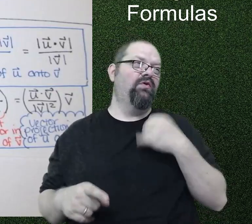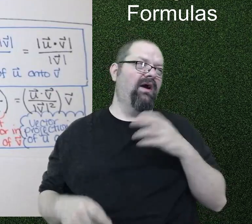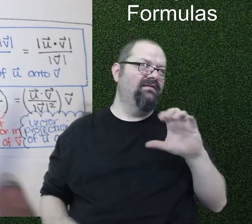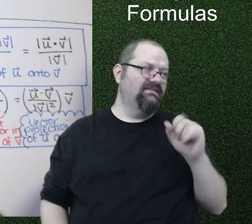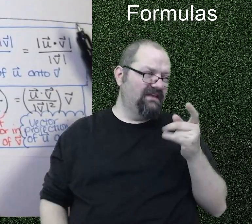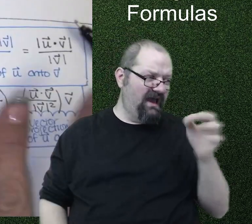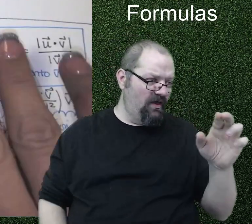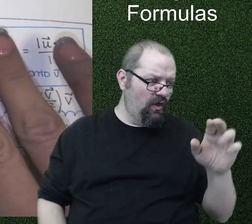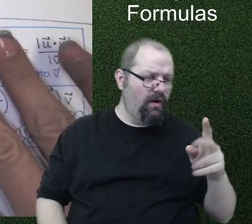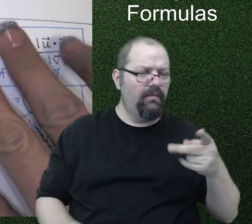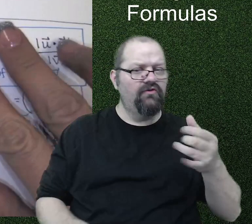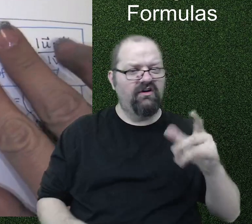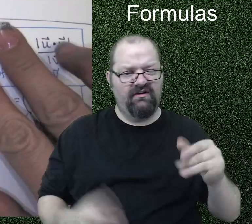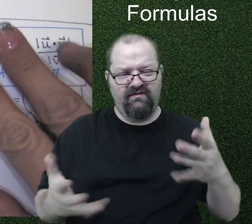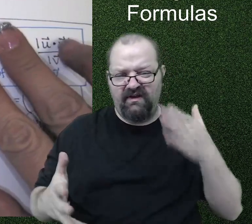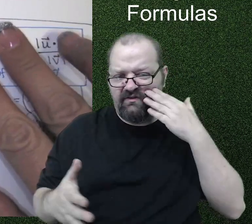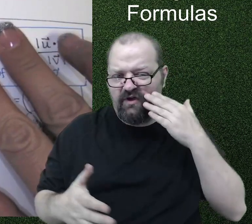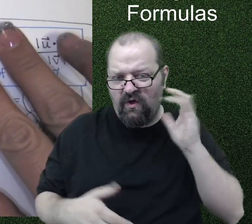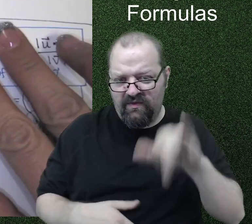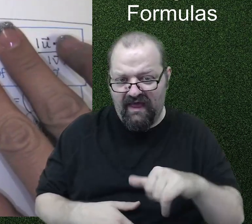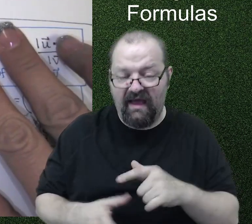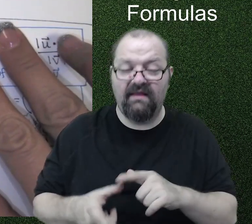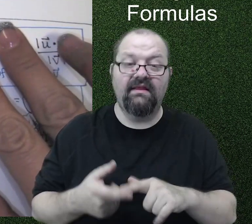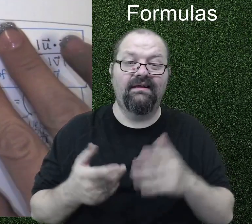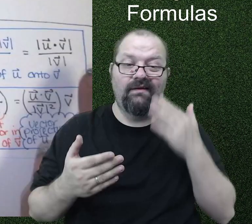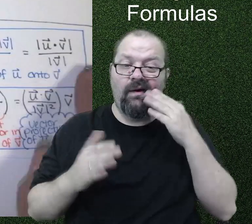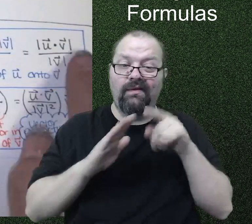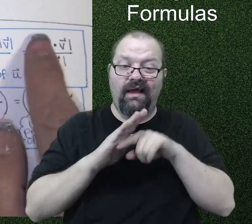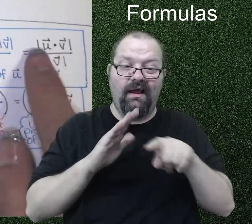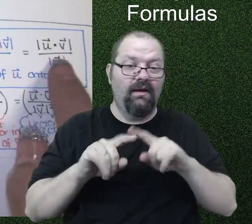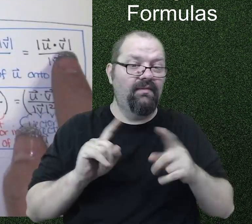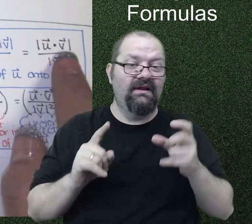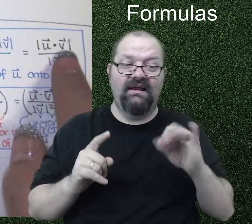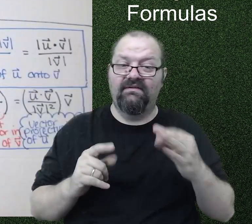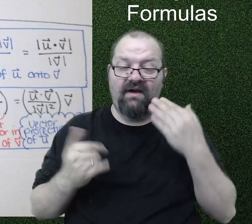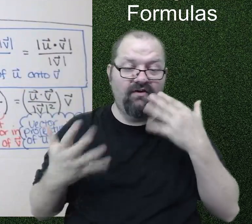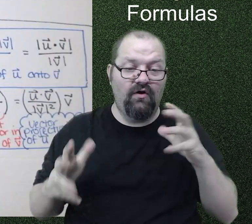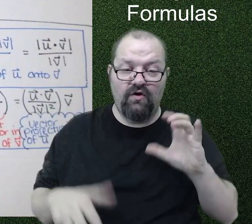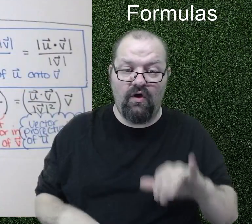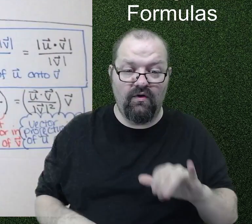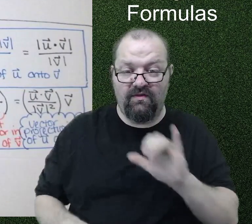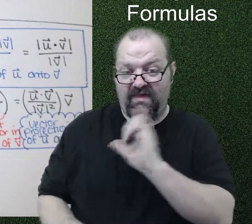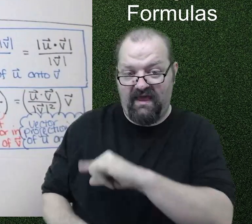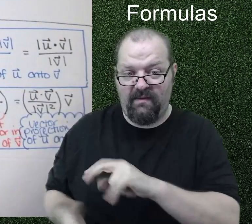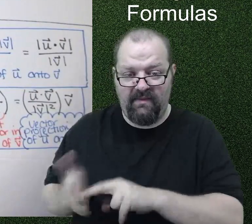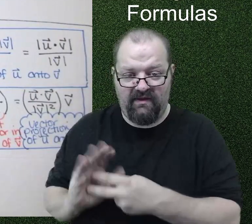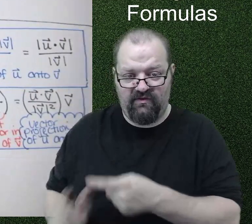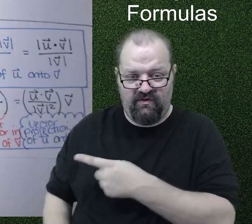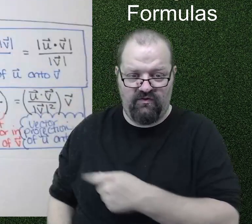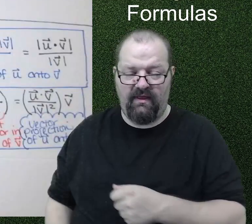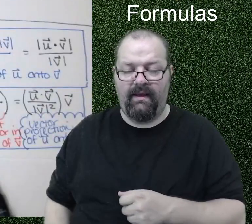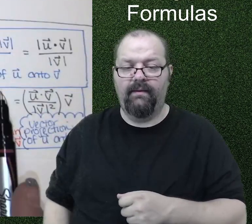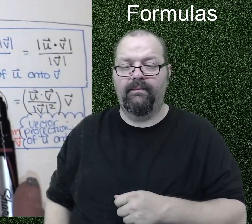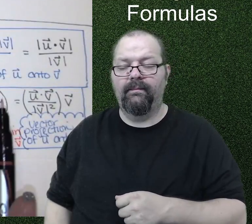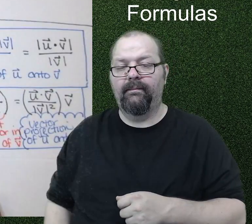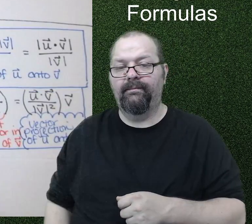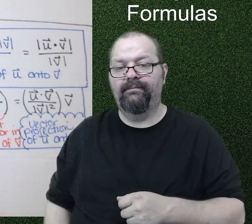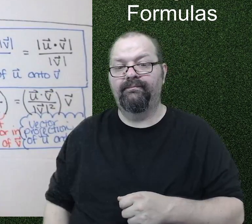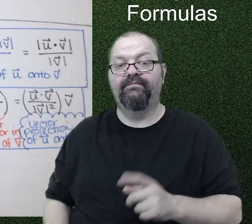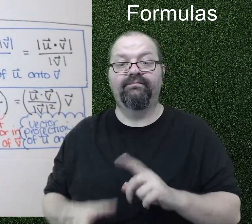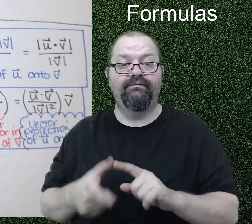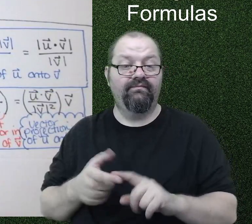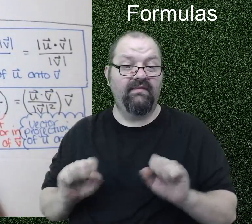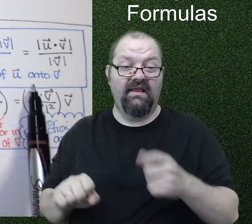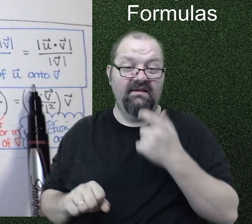is. If I know the angle, I can just do that. If I don't know the angle, I can do that. And then I